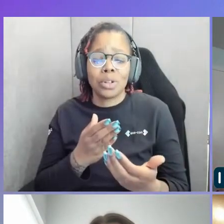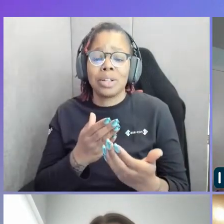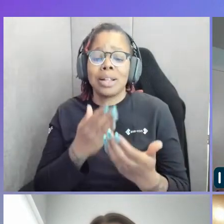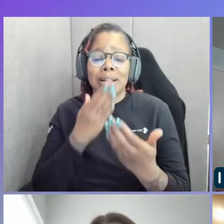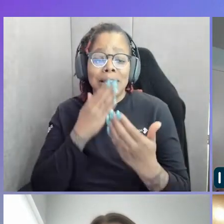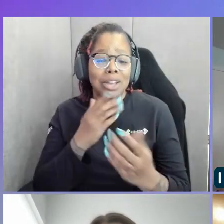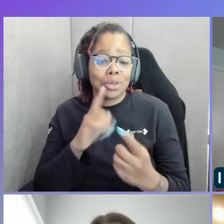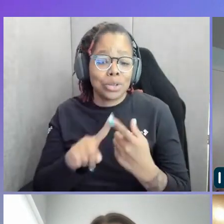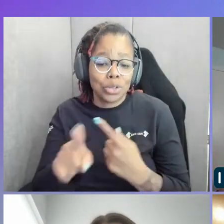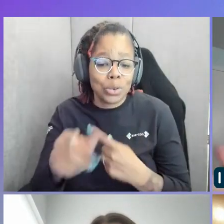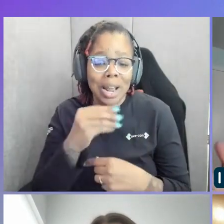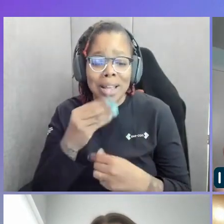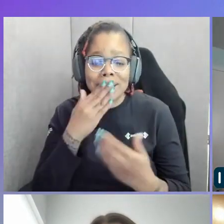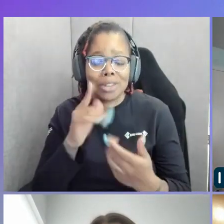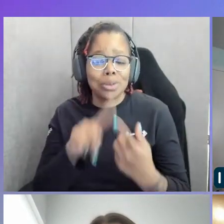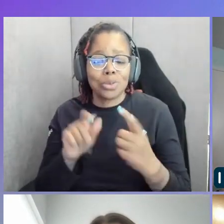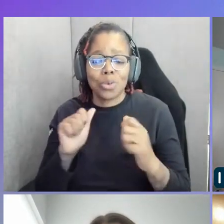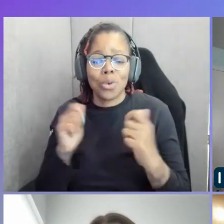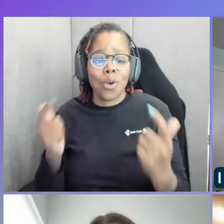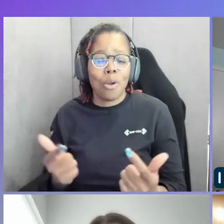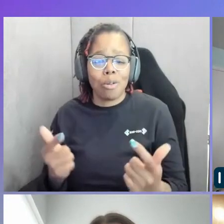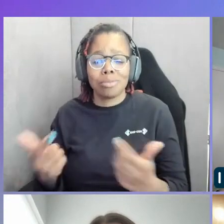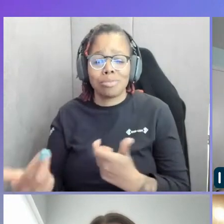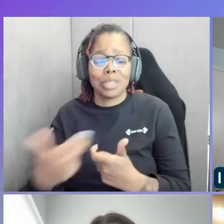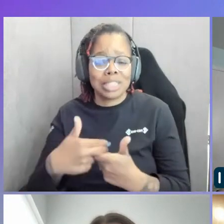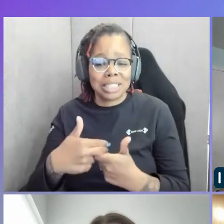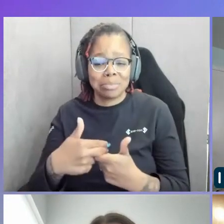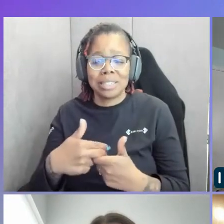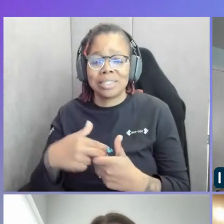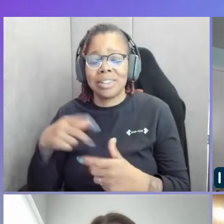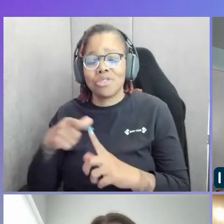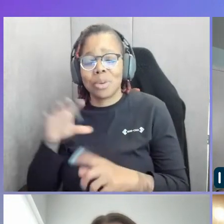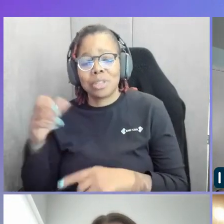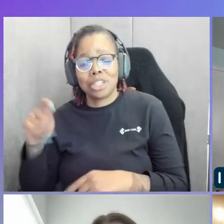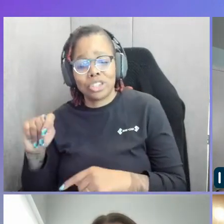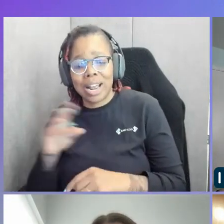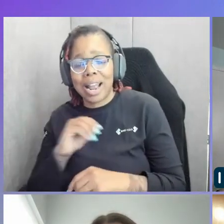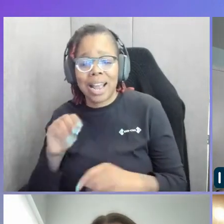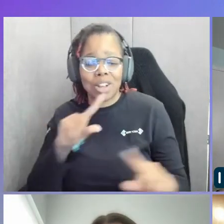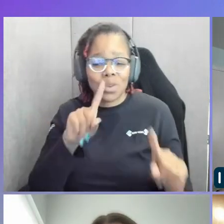you. And then thank you to all who participated in the chat and the questions and answers and for watching.